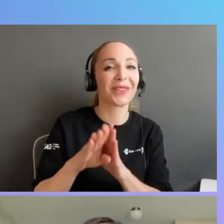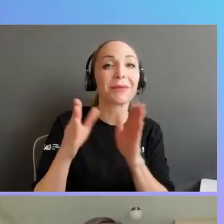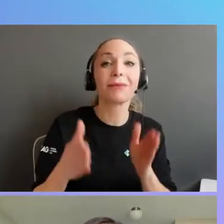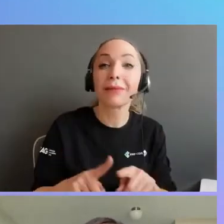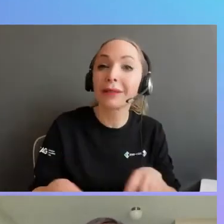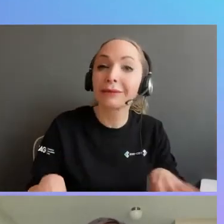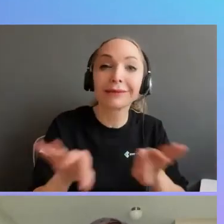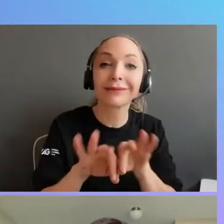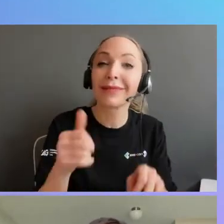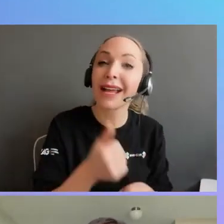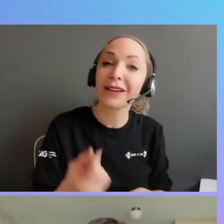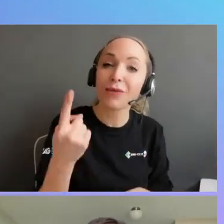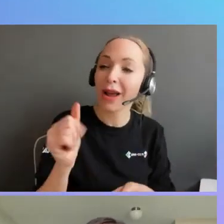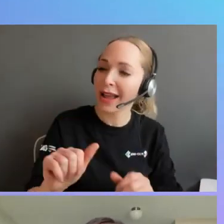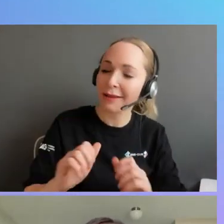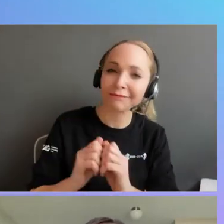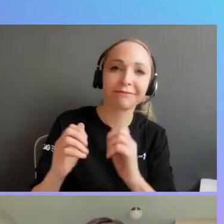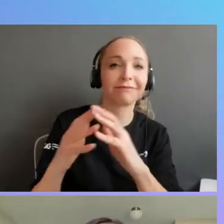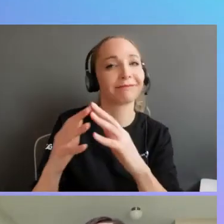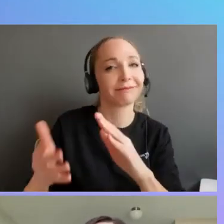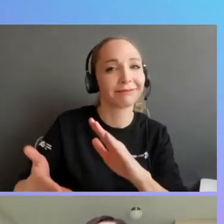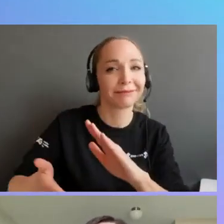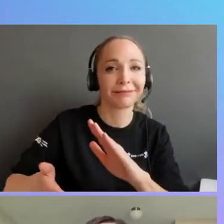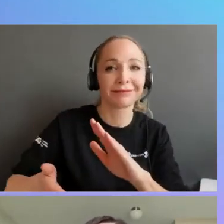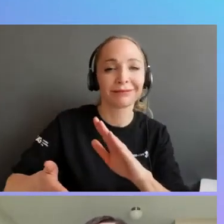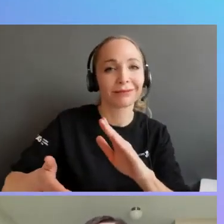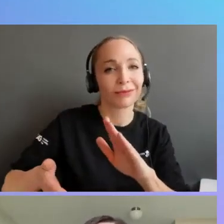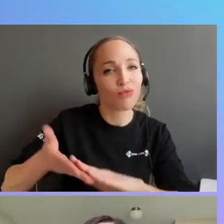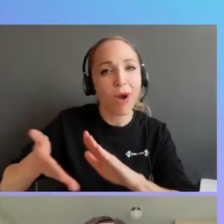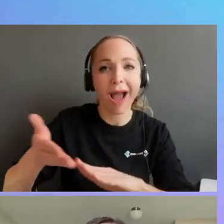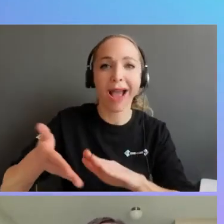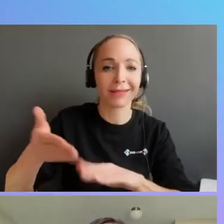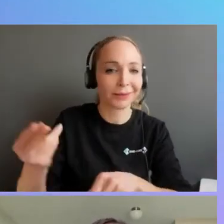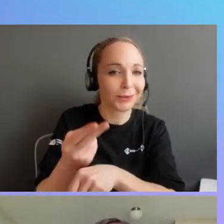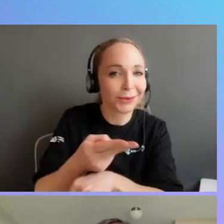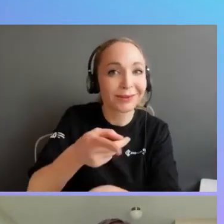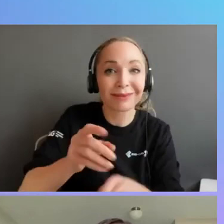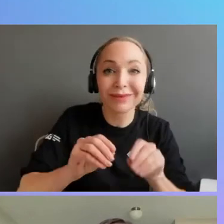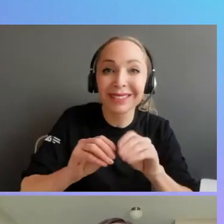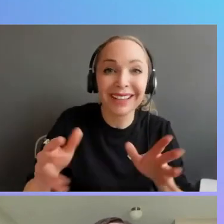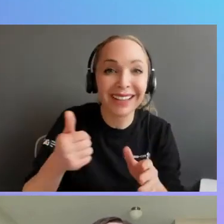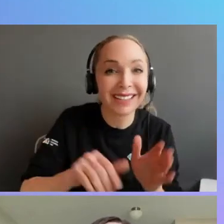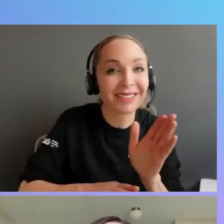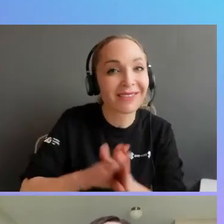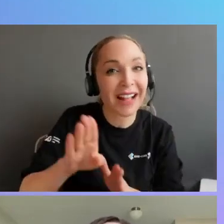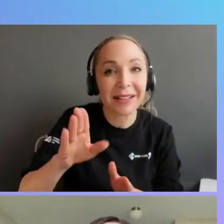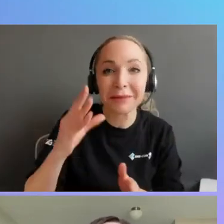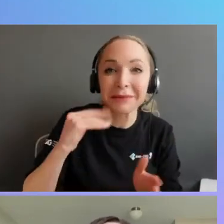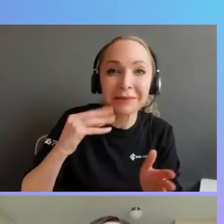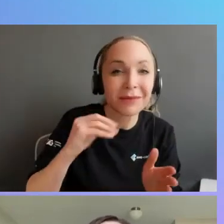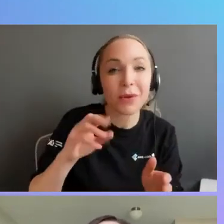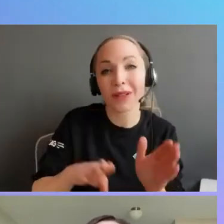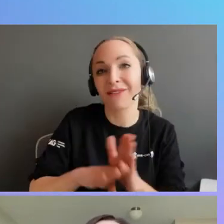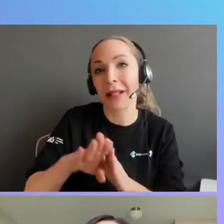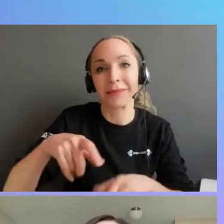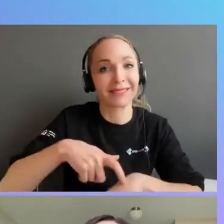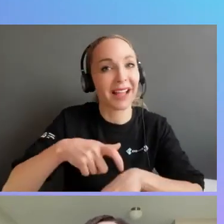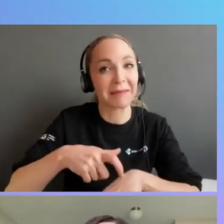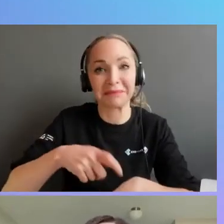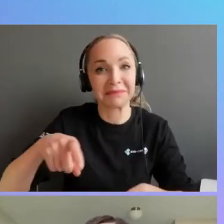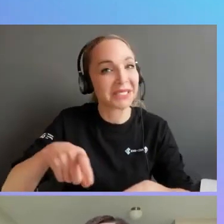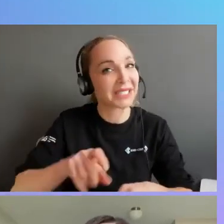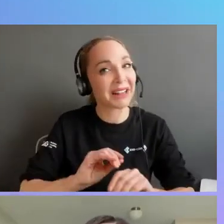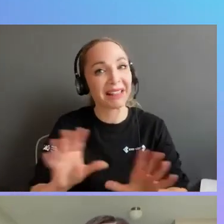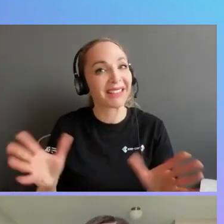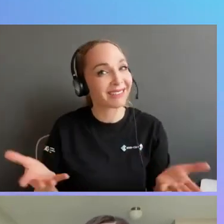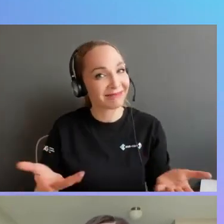anyone can get up and running with this without needing to have any development experience or any development time needed. On all of these